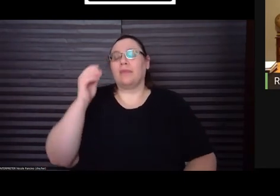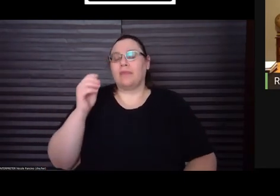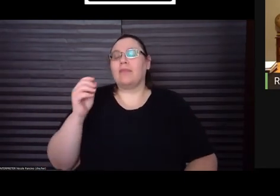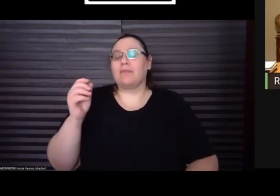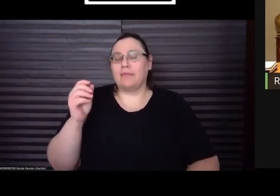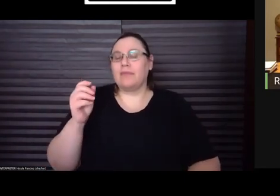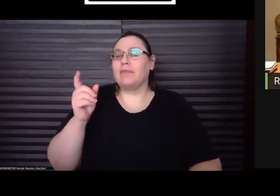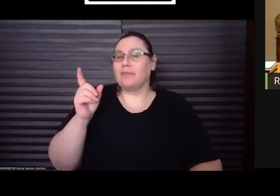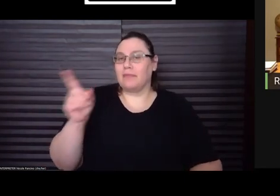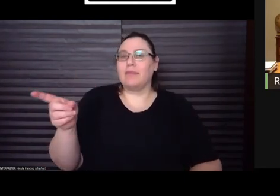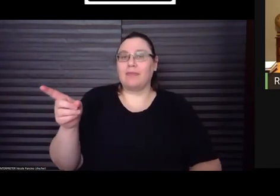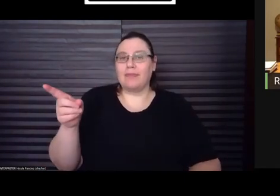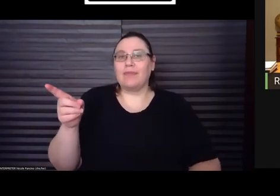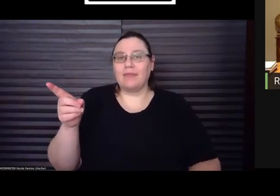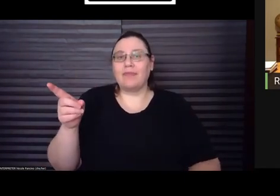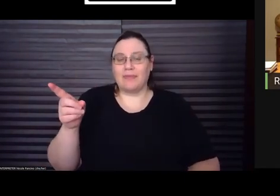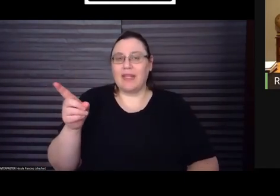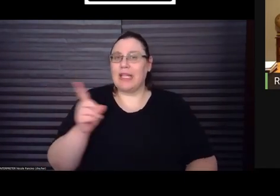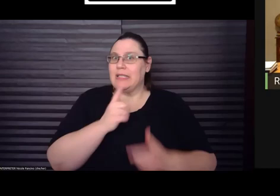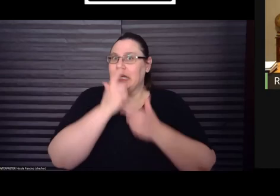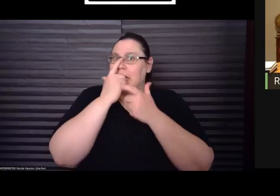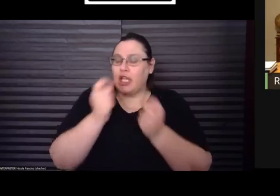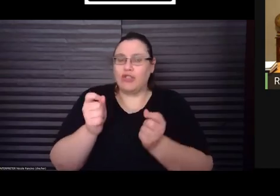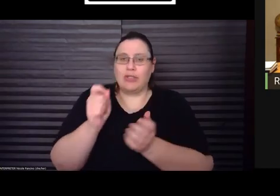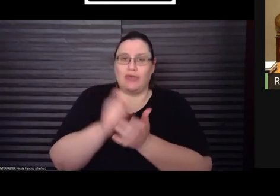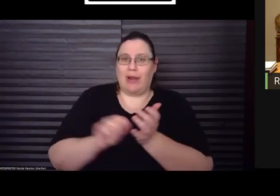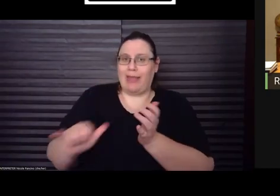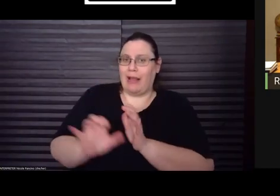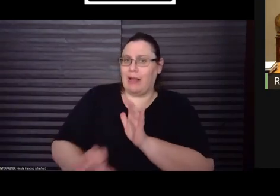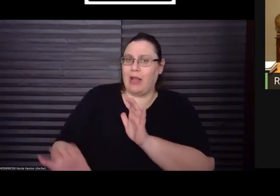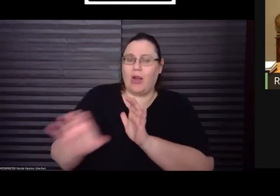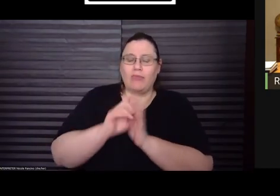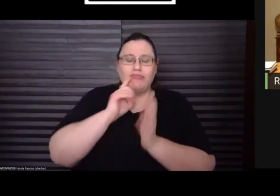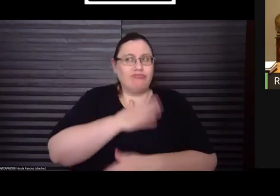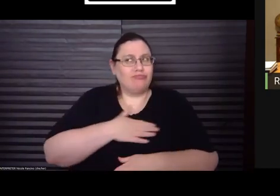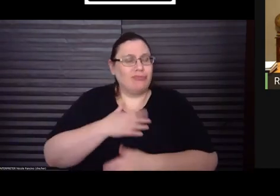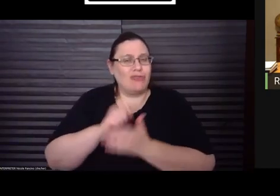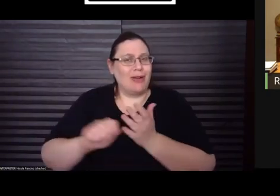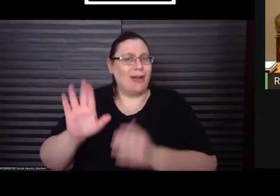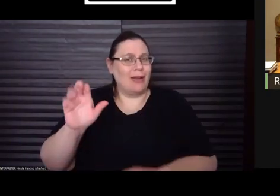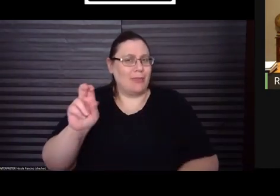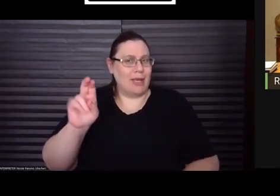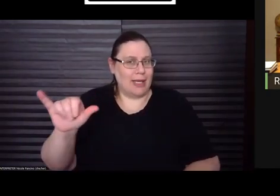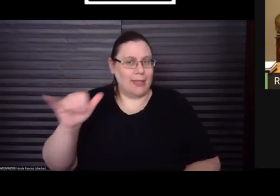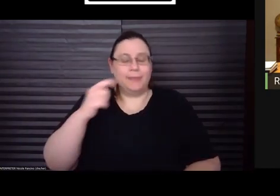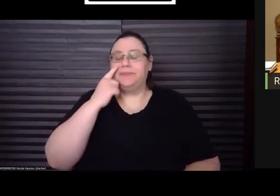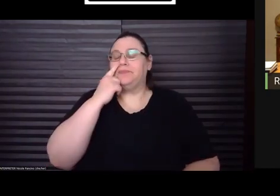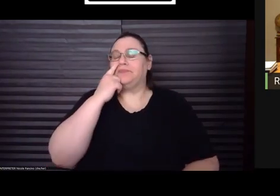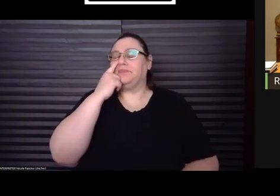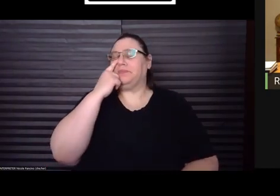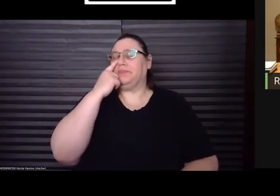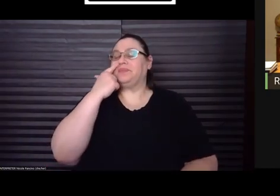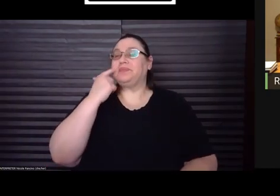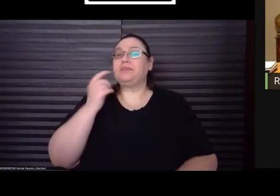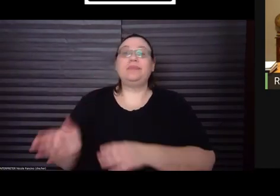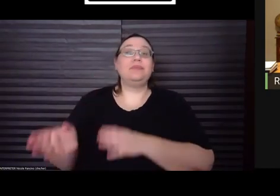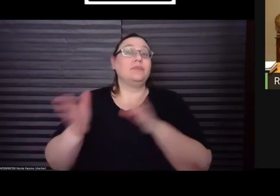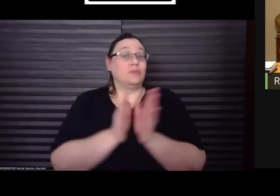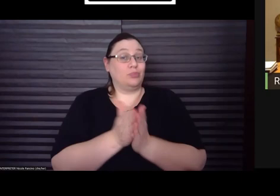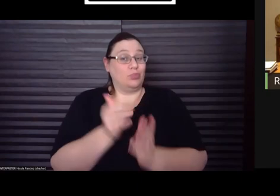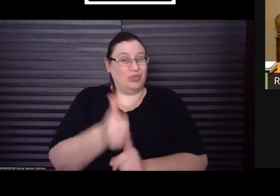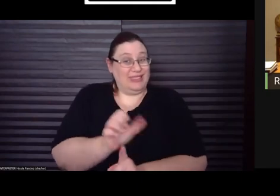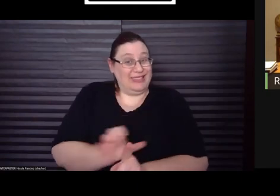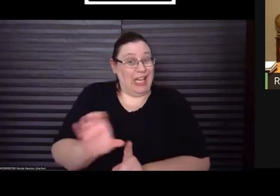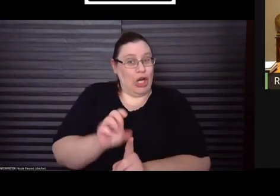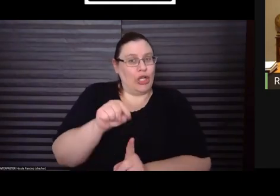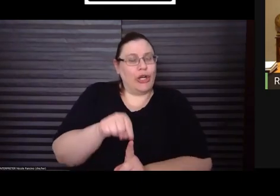was just, you know, he was really interesting to write. I really enjoyed writing him. And then the character